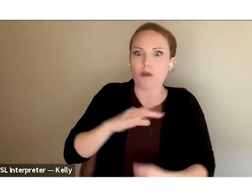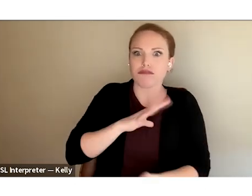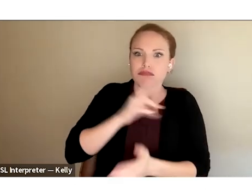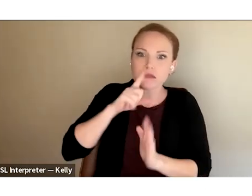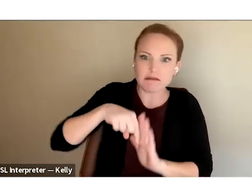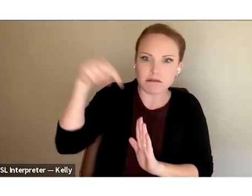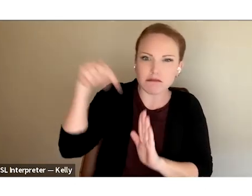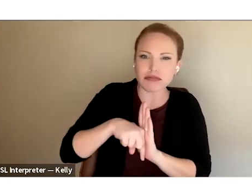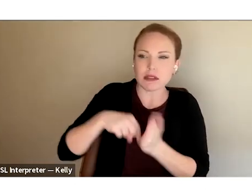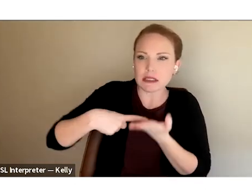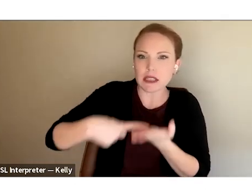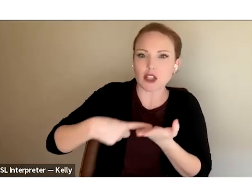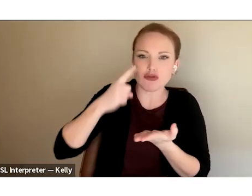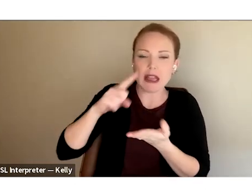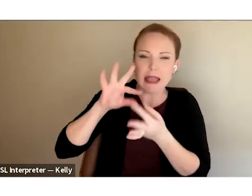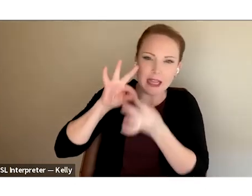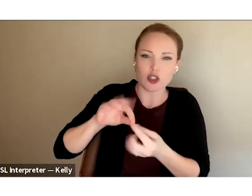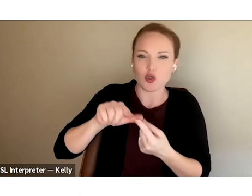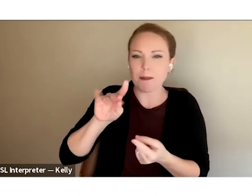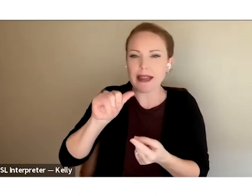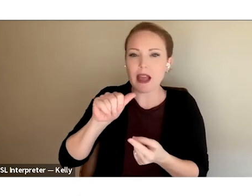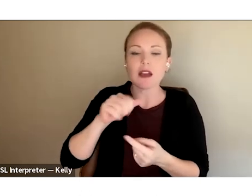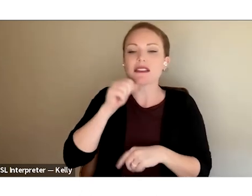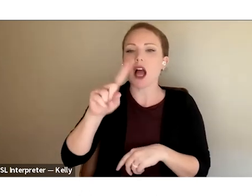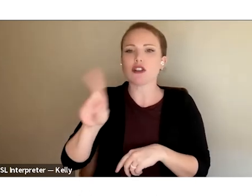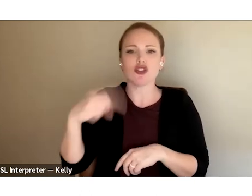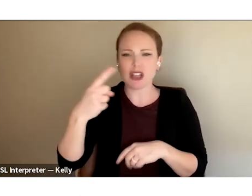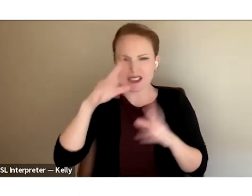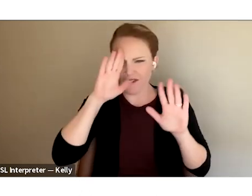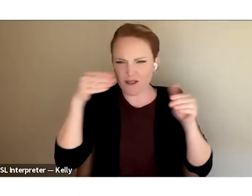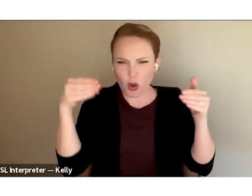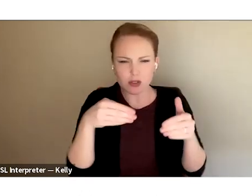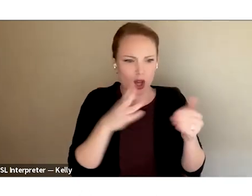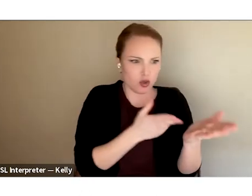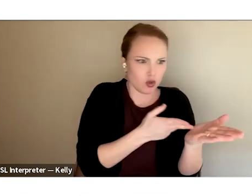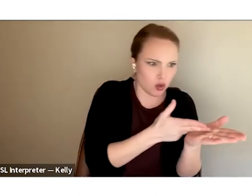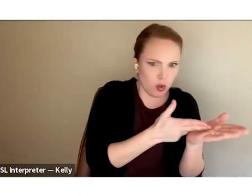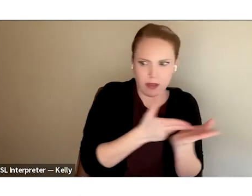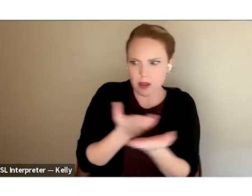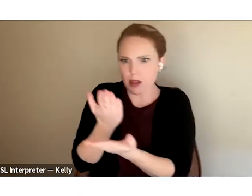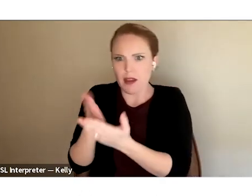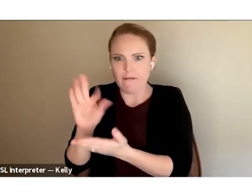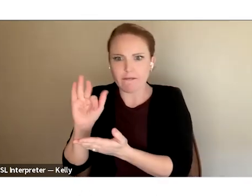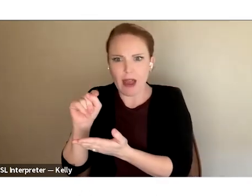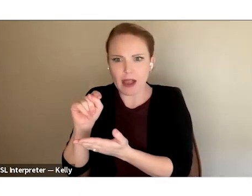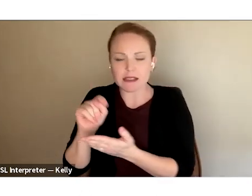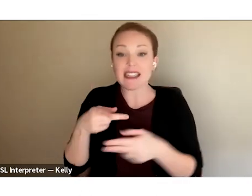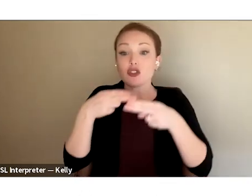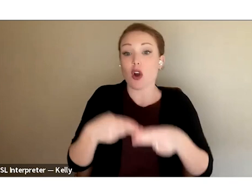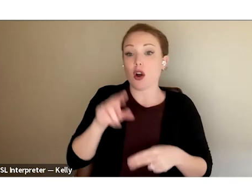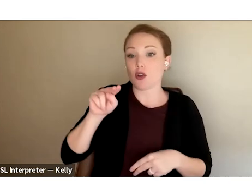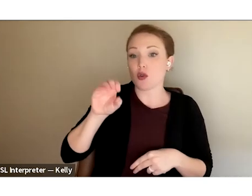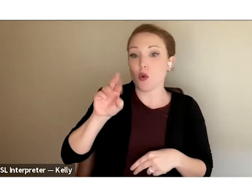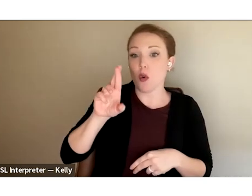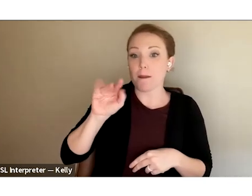of media is to actually go beyond this truth and fact paradigm, what we call a normative paradigm,